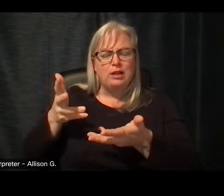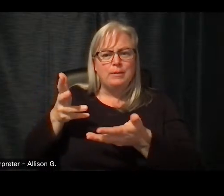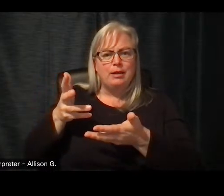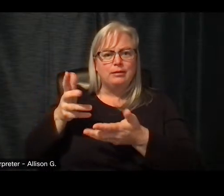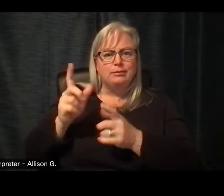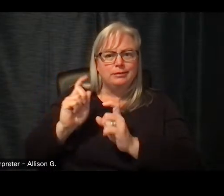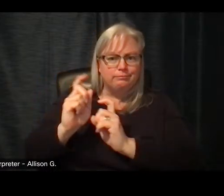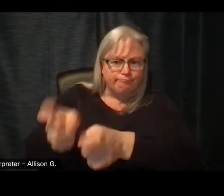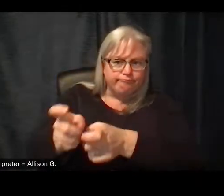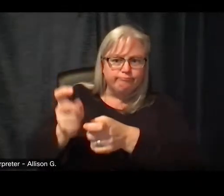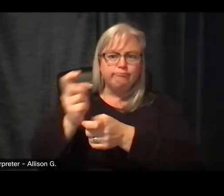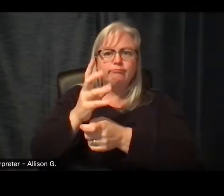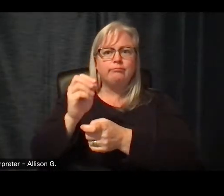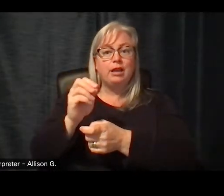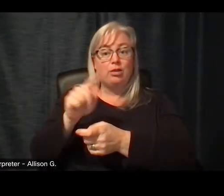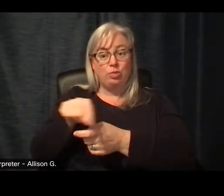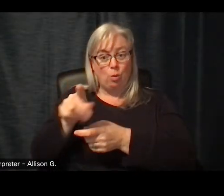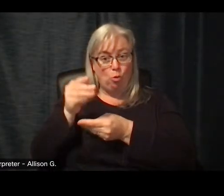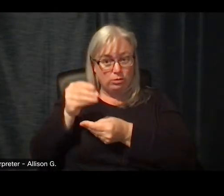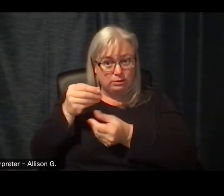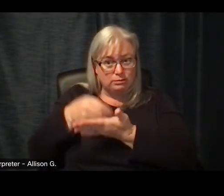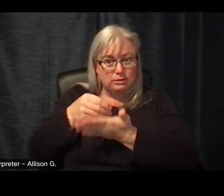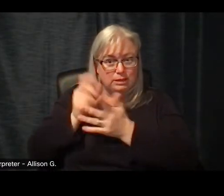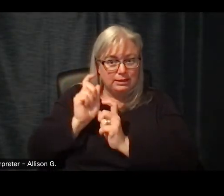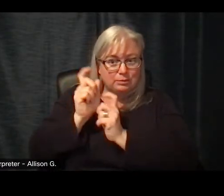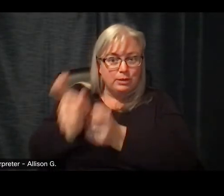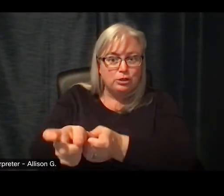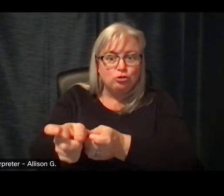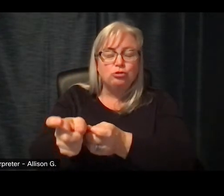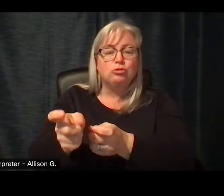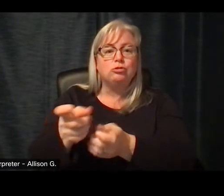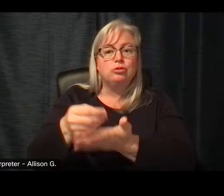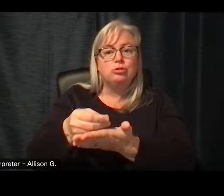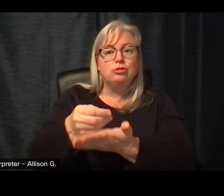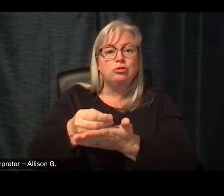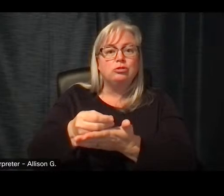made, and would those expenditures,